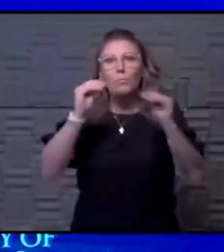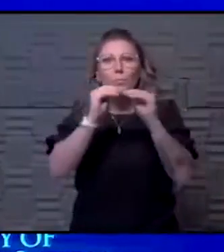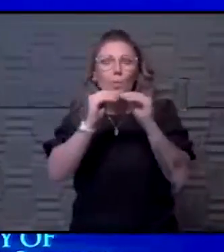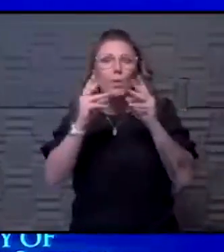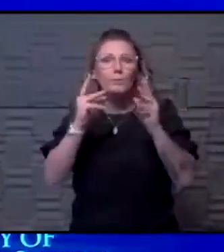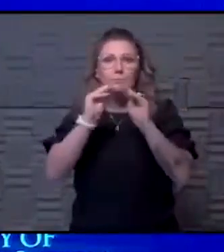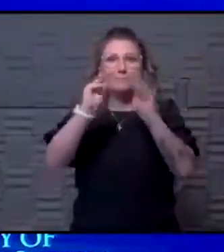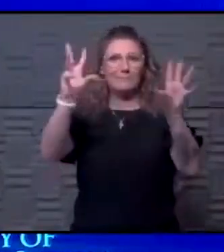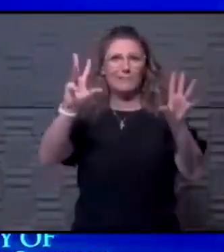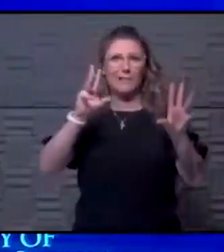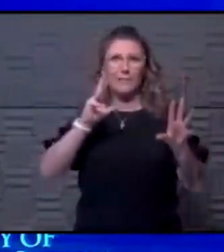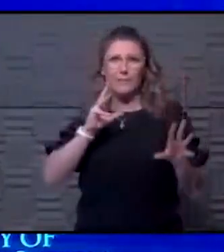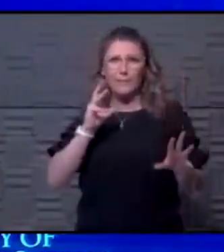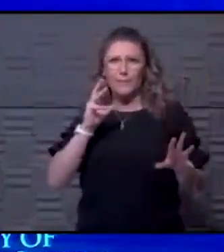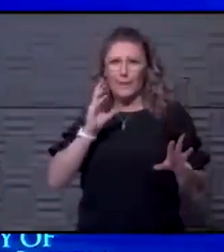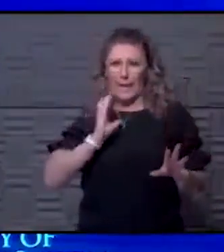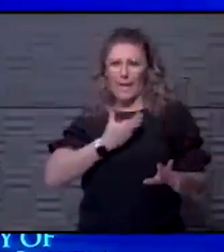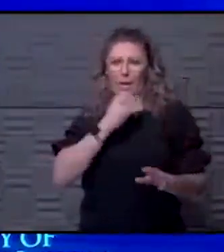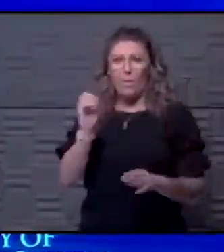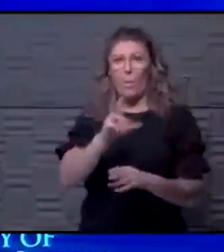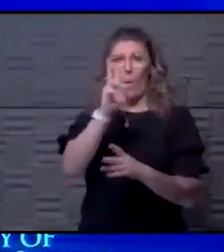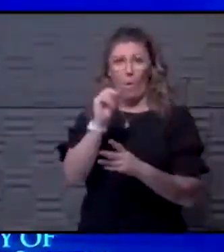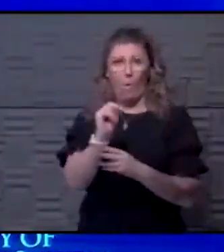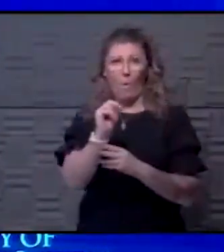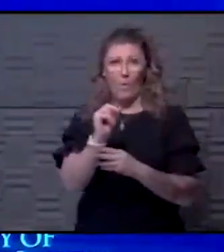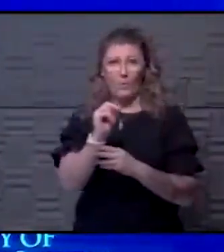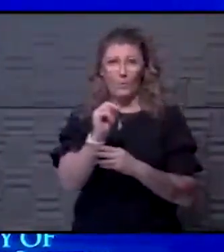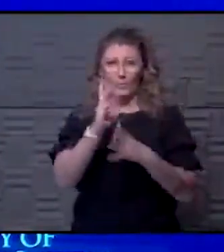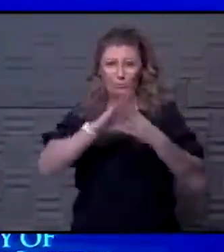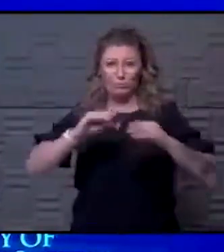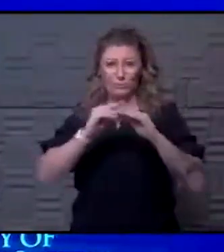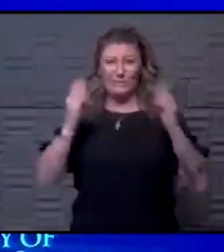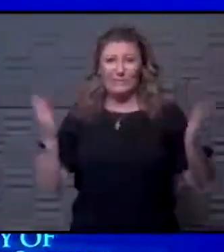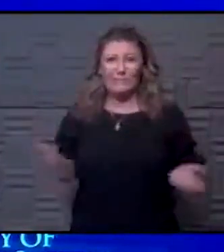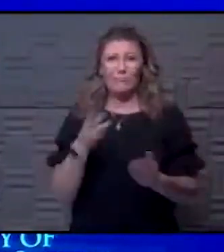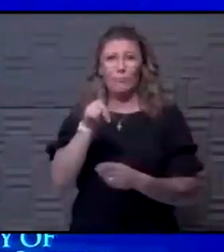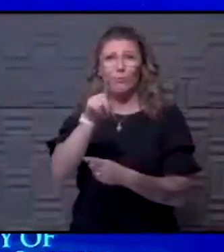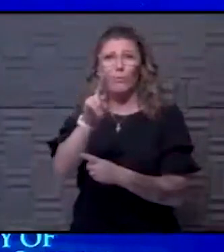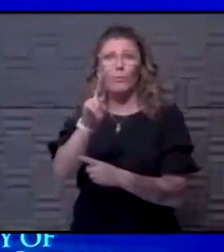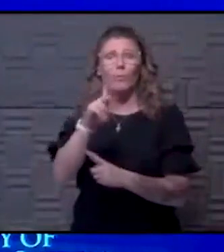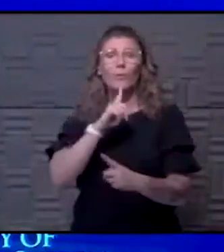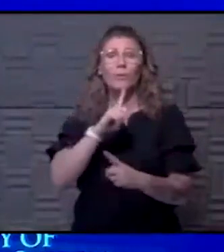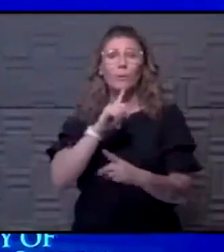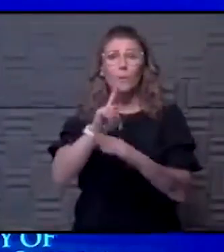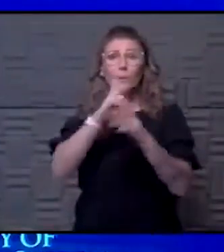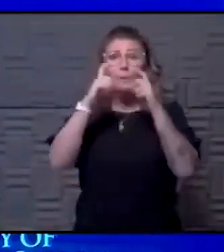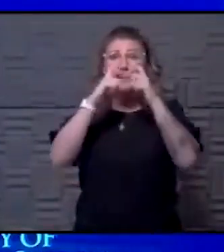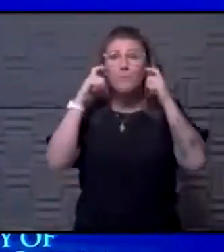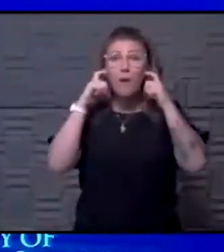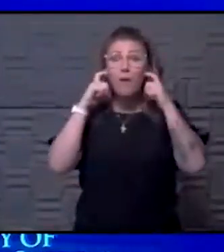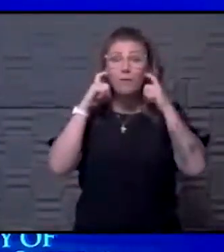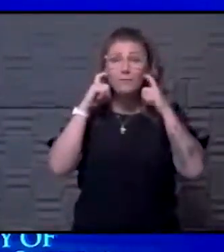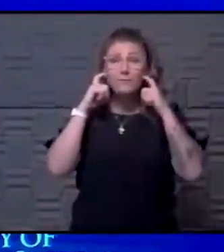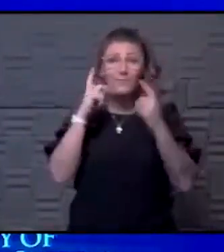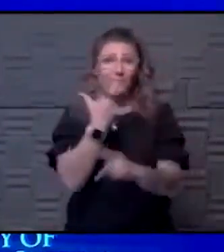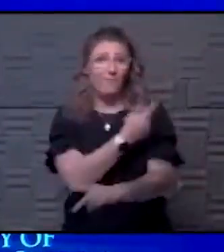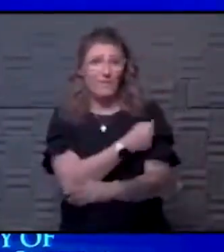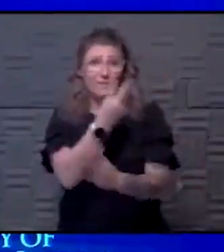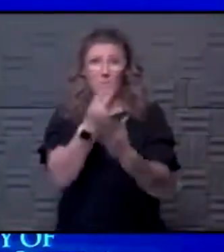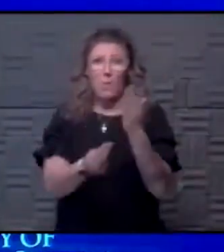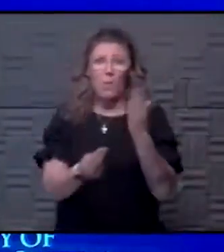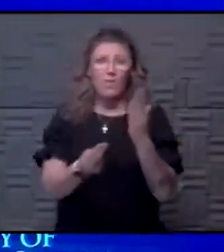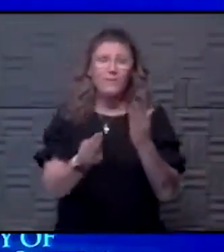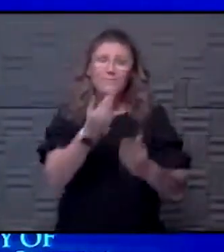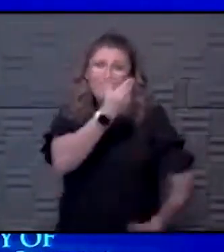it's clear, even in our own story right here, that wearing a mask and getting vaccinated is the best